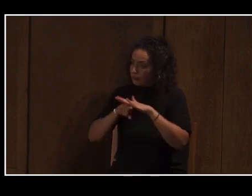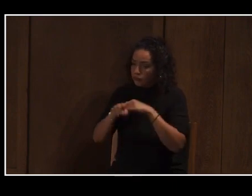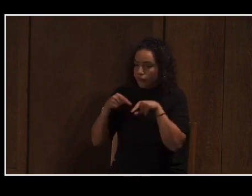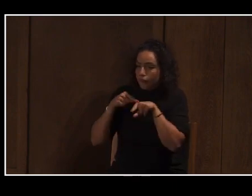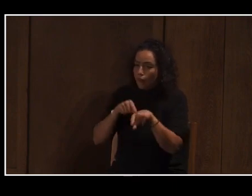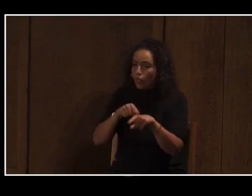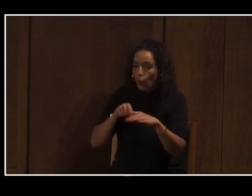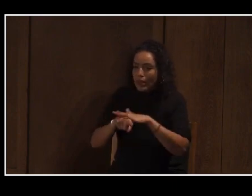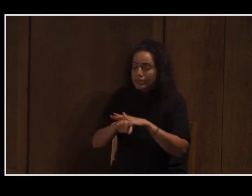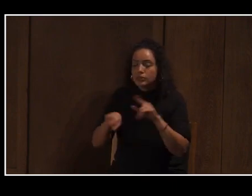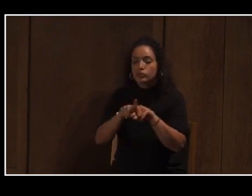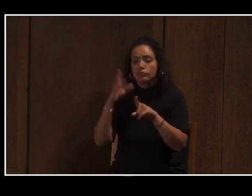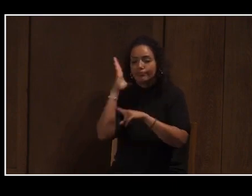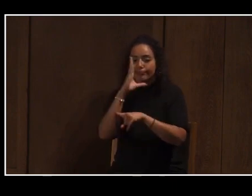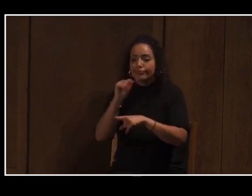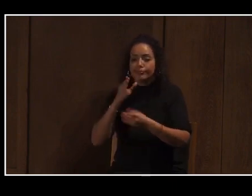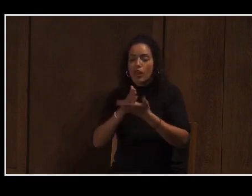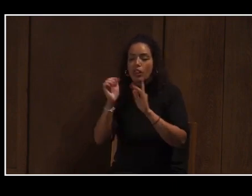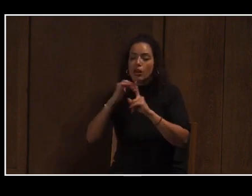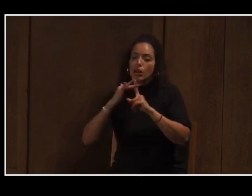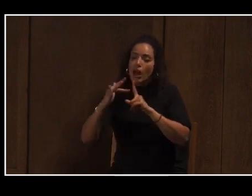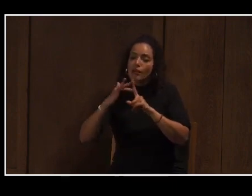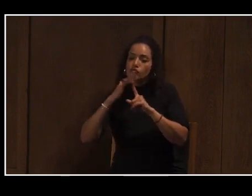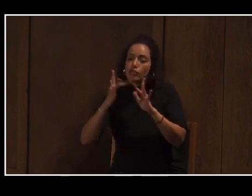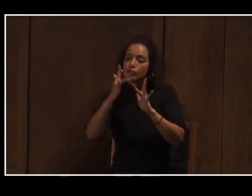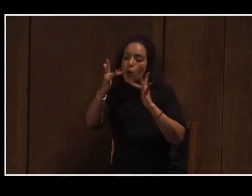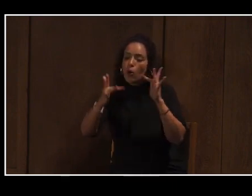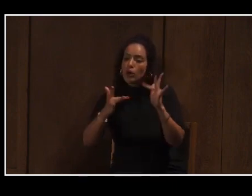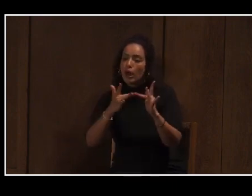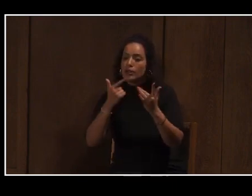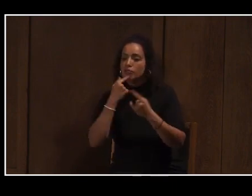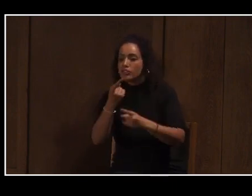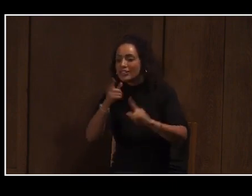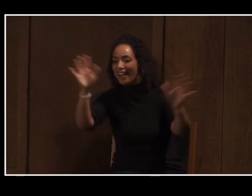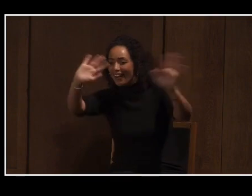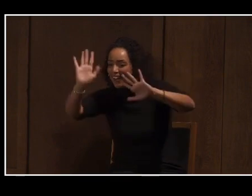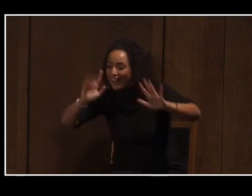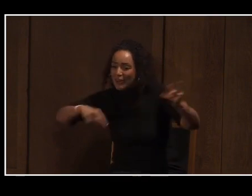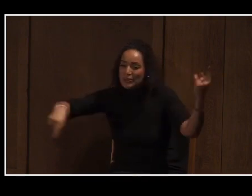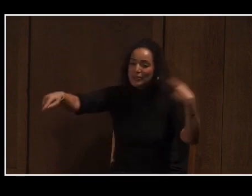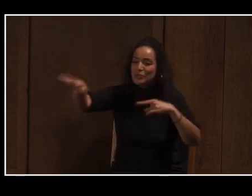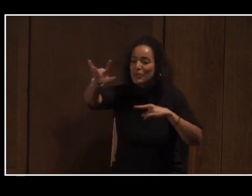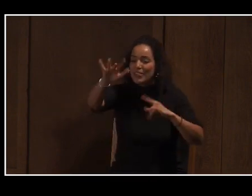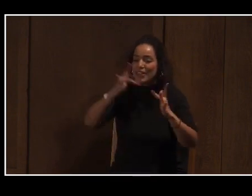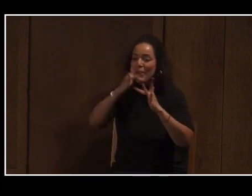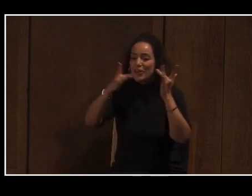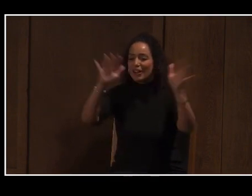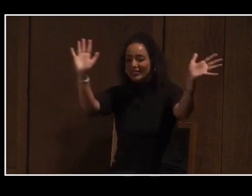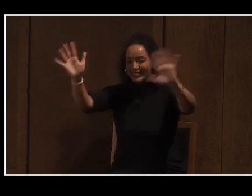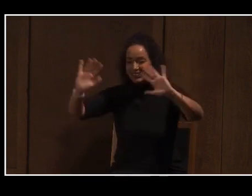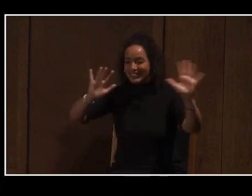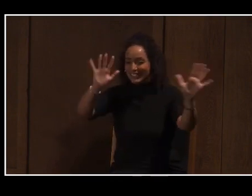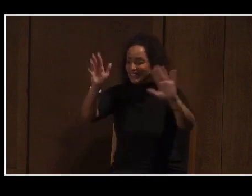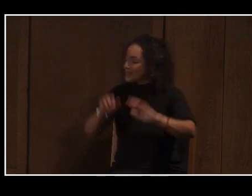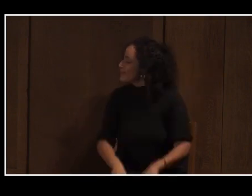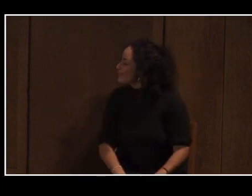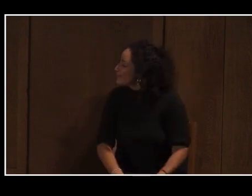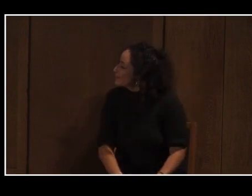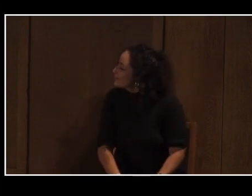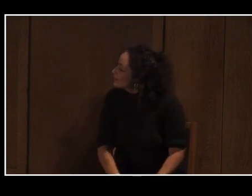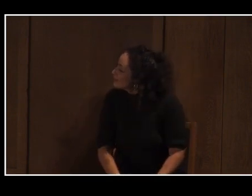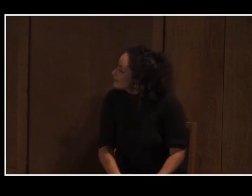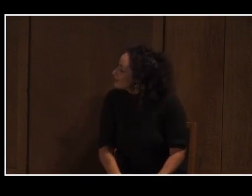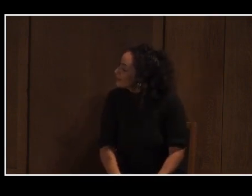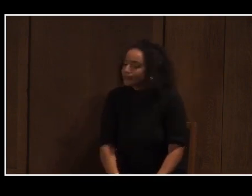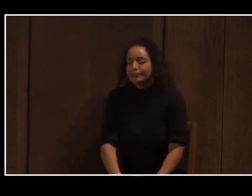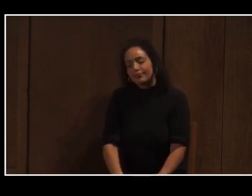being live streamed, and that's very important to us, so just shout out to everybody who's joining us virtually today. You can read